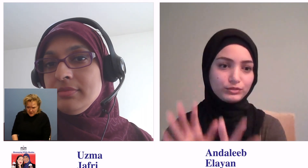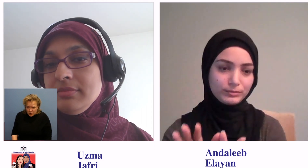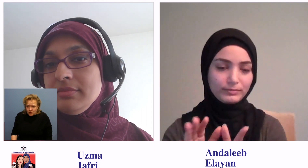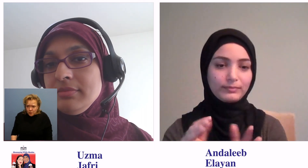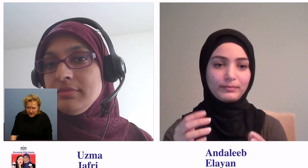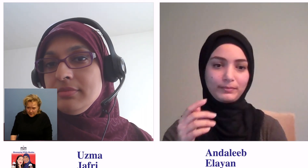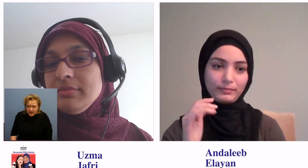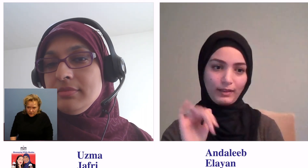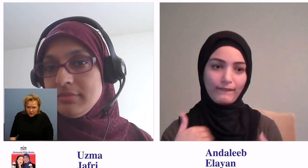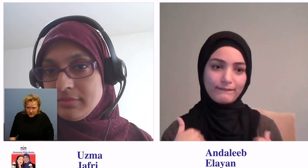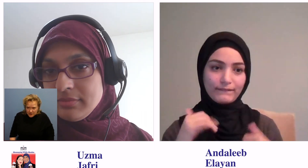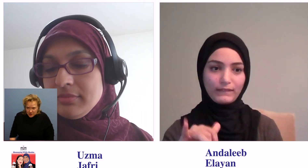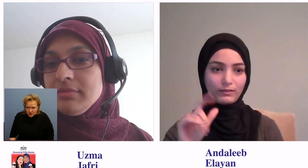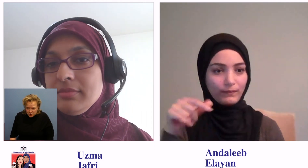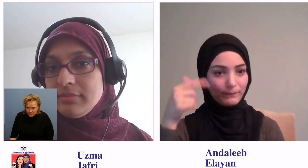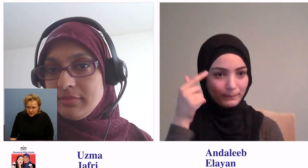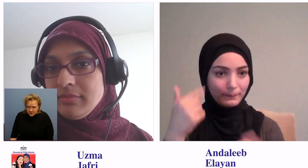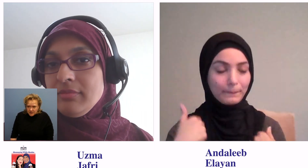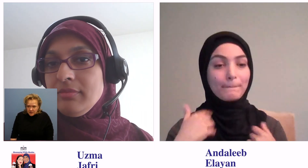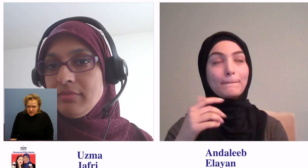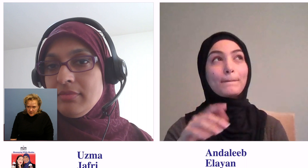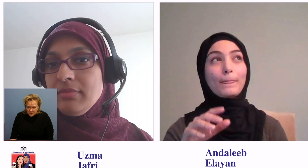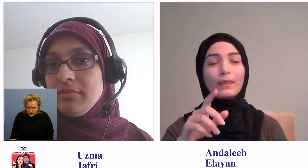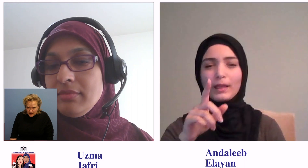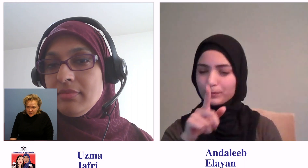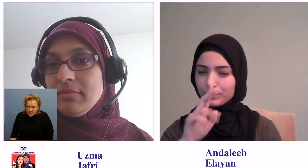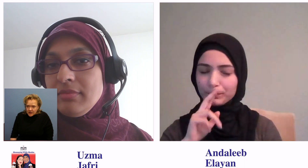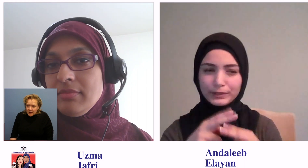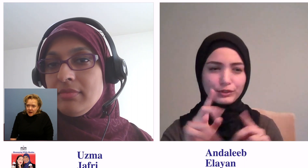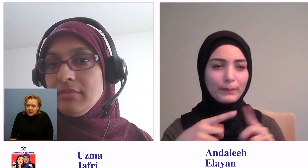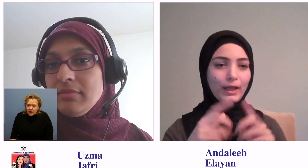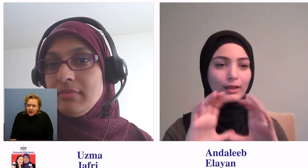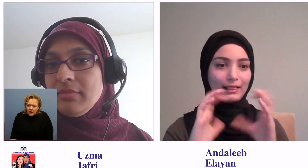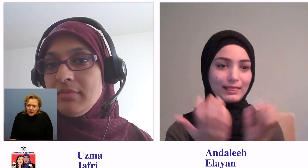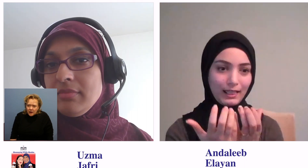Yes, the school paid for the educational interpreters. That's right.